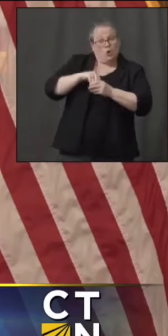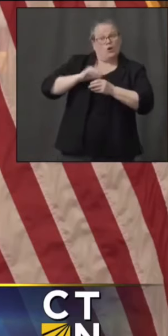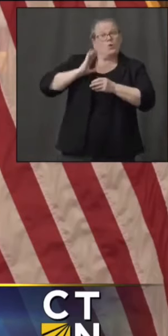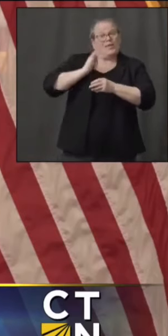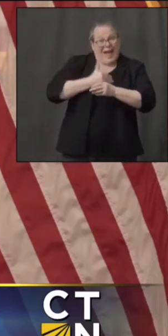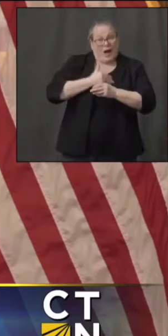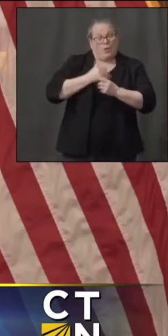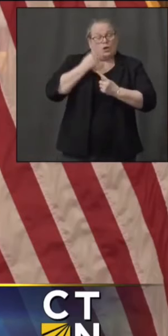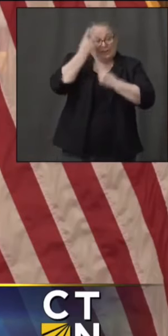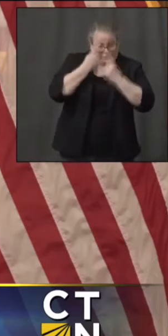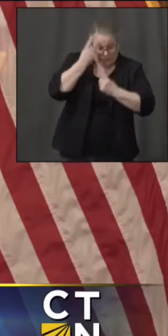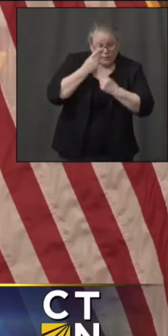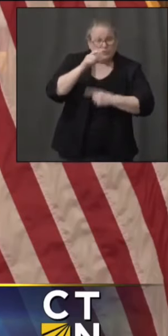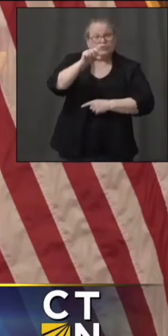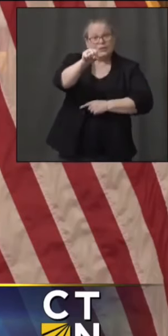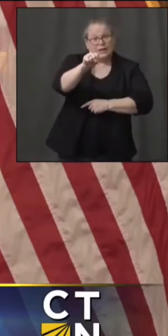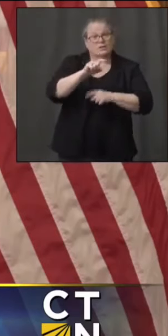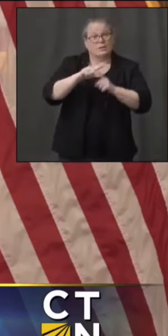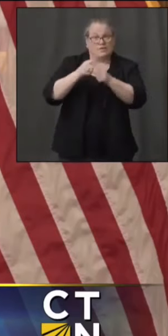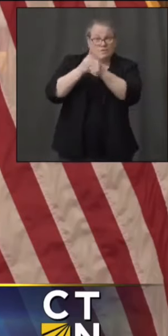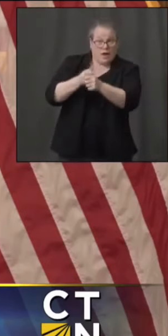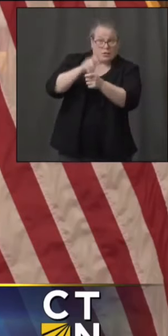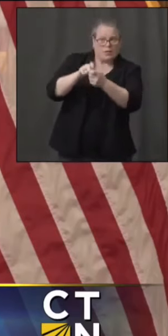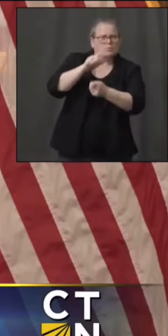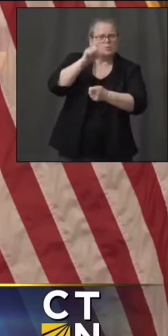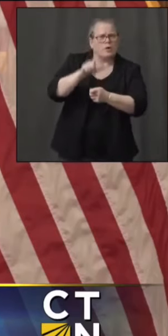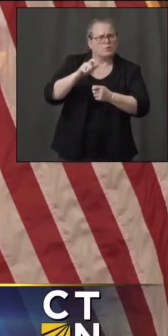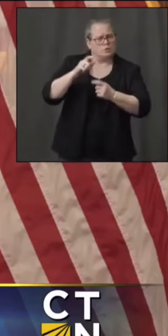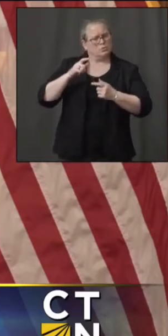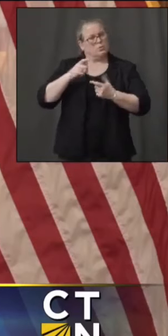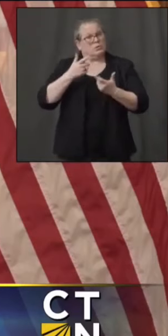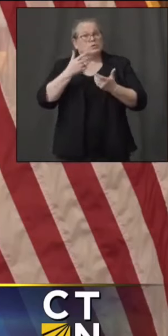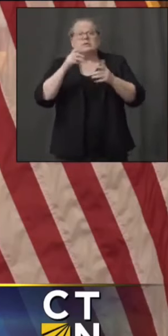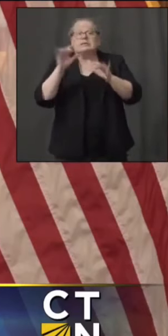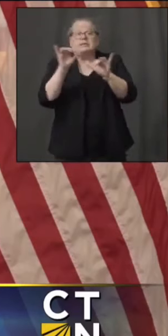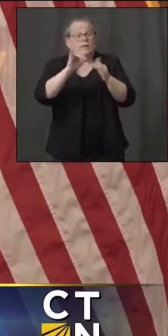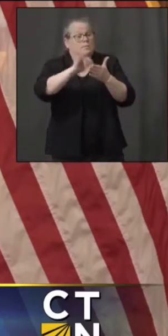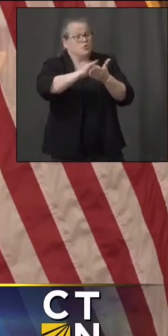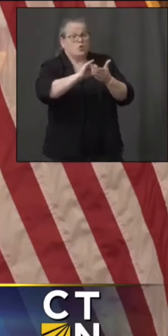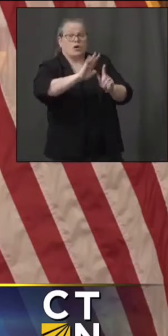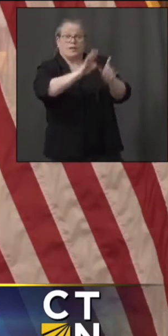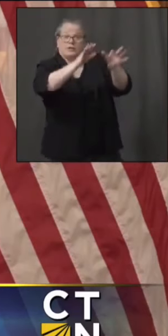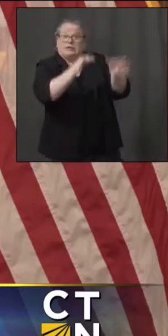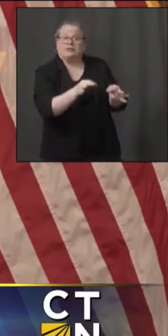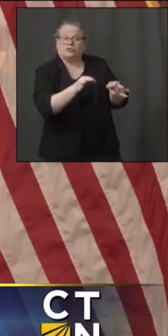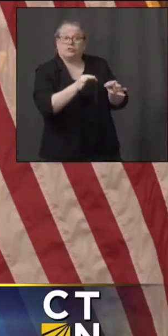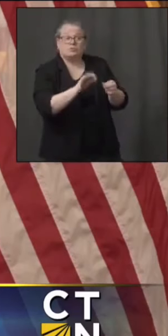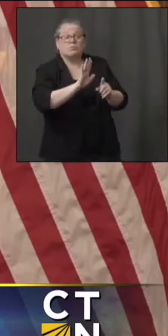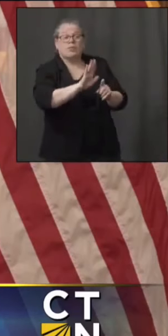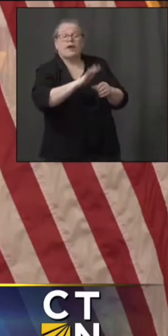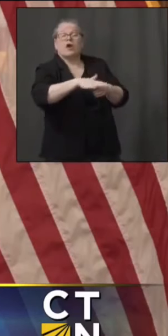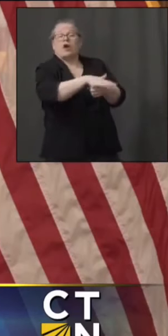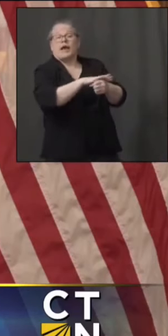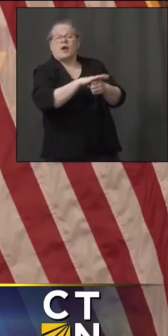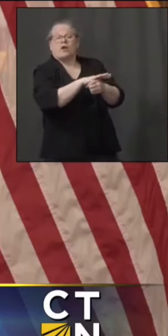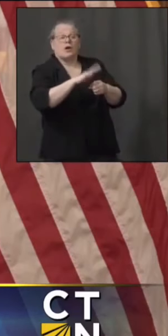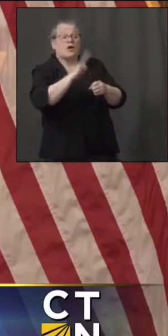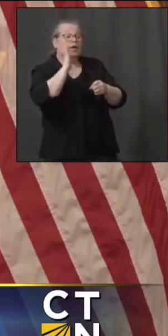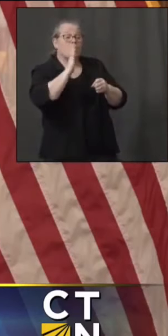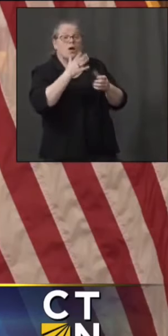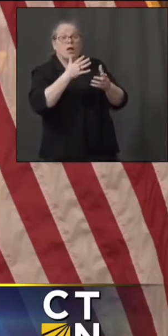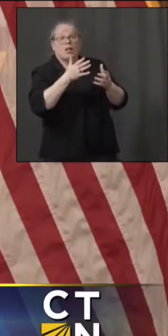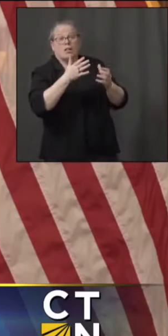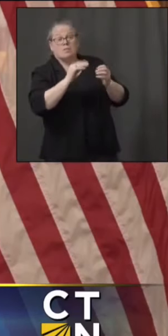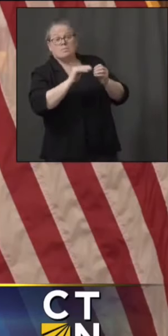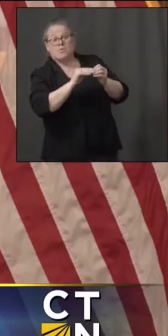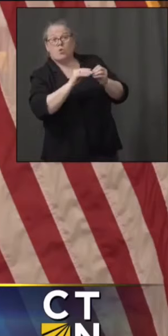understanding that New York is going to be making the decisions and gradual reopening, and they're applying construction. That